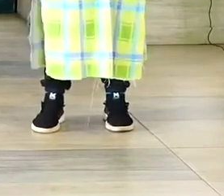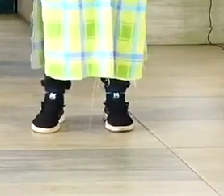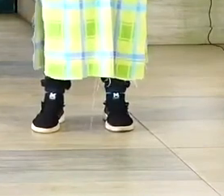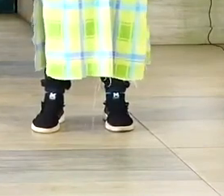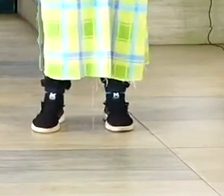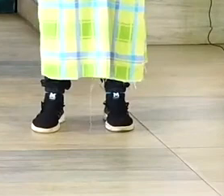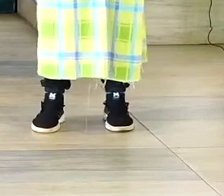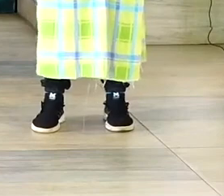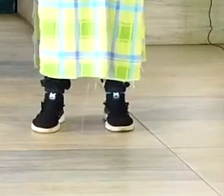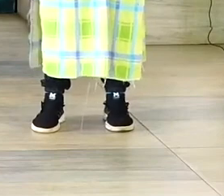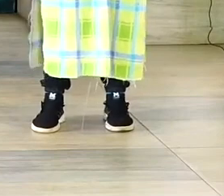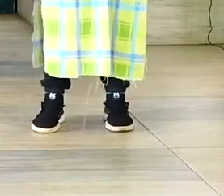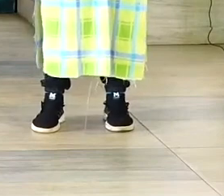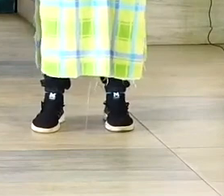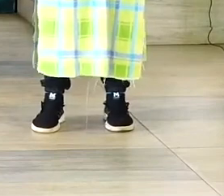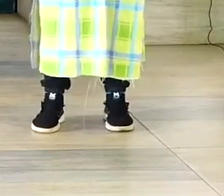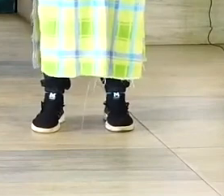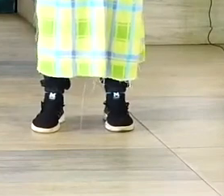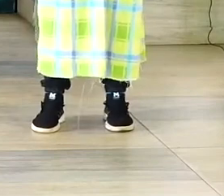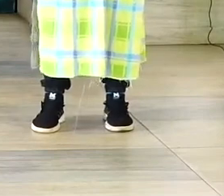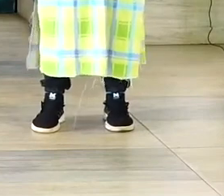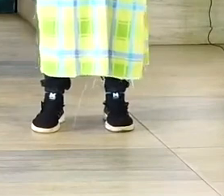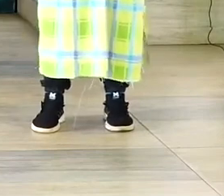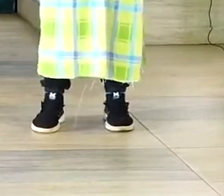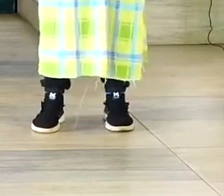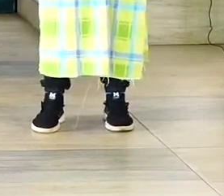forever, exalted, and I